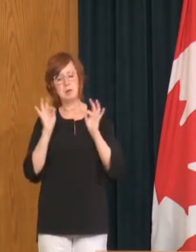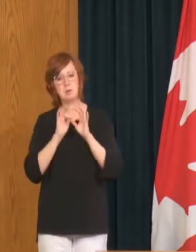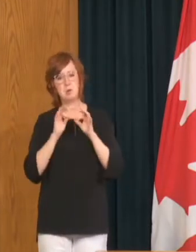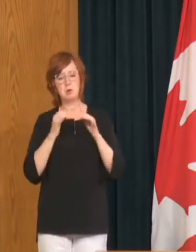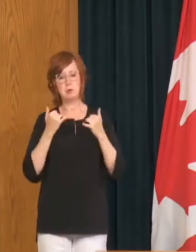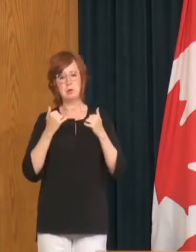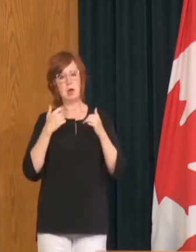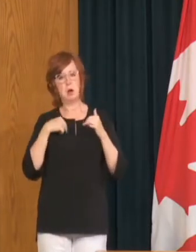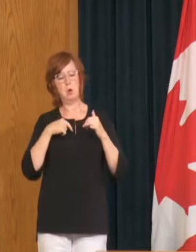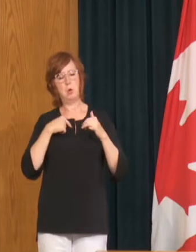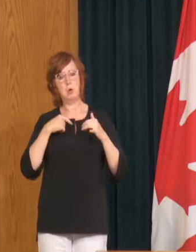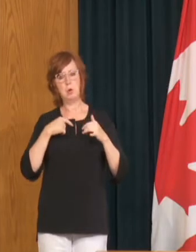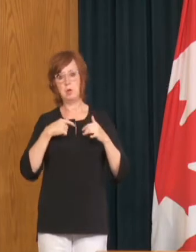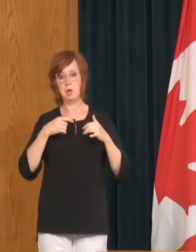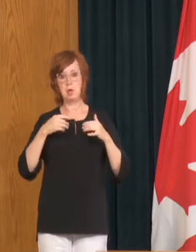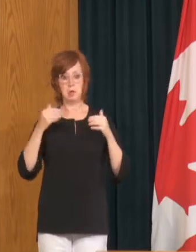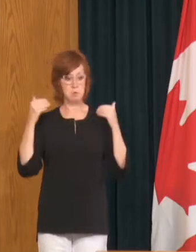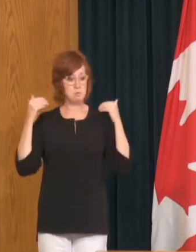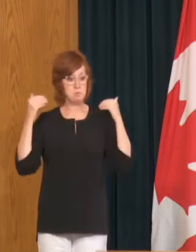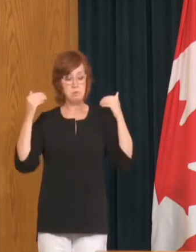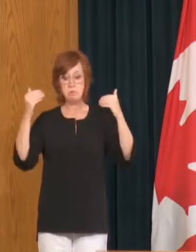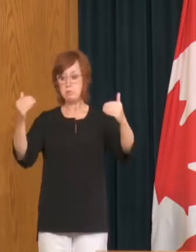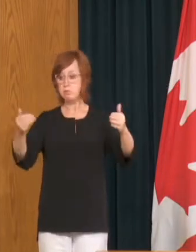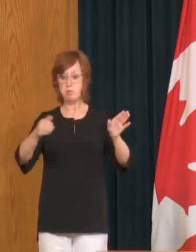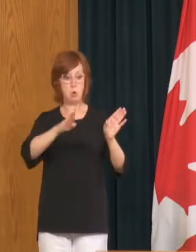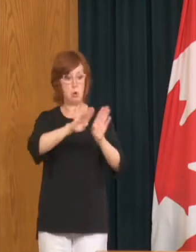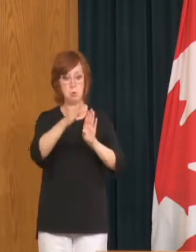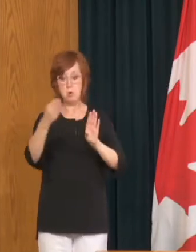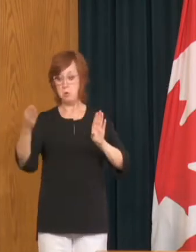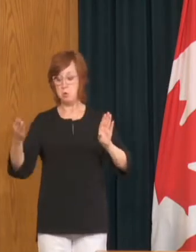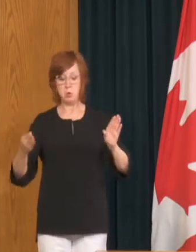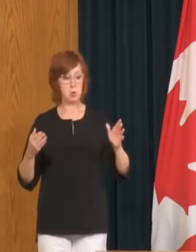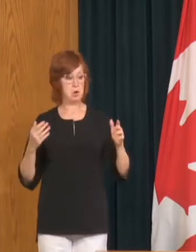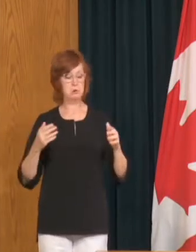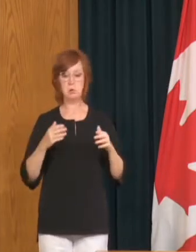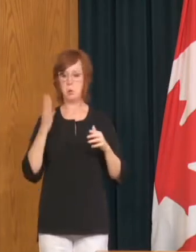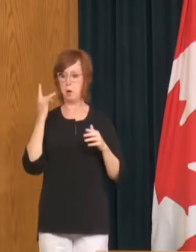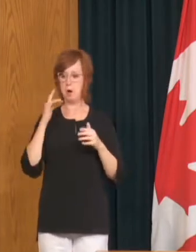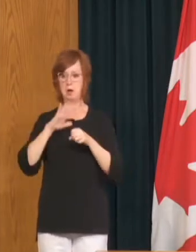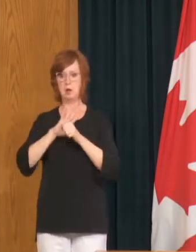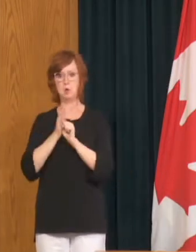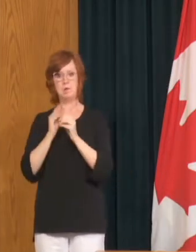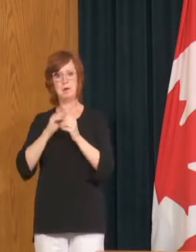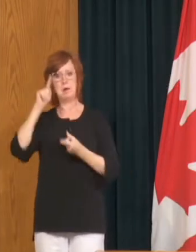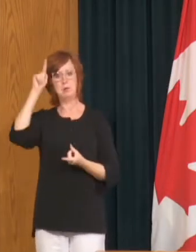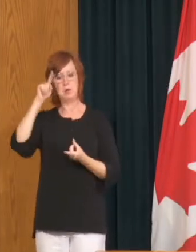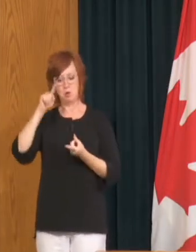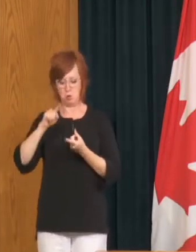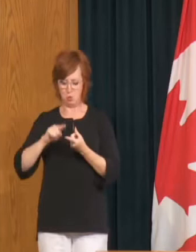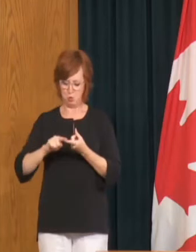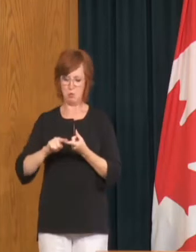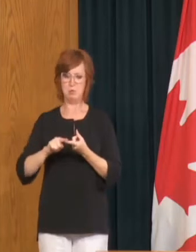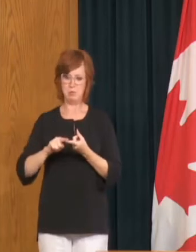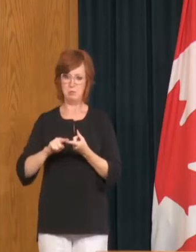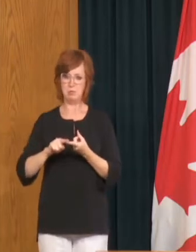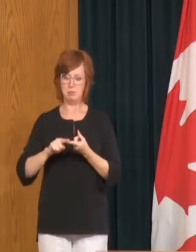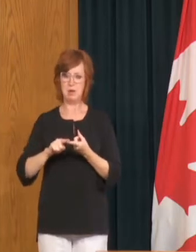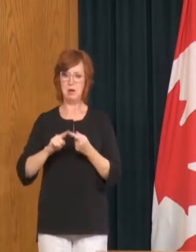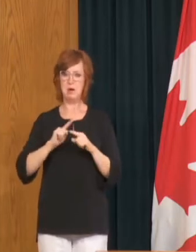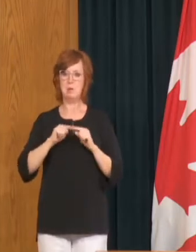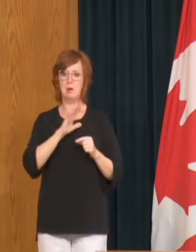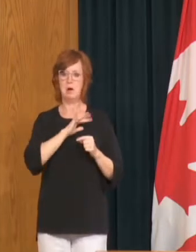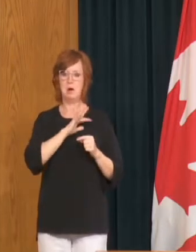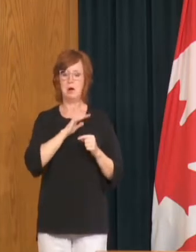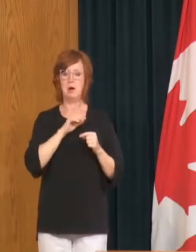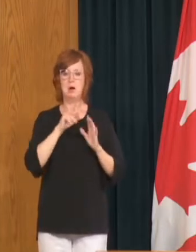So right now, overall in the province, COVID transmission is low enough for visitor policies to be relaxed. But even there, we